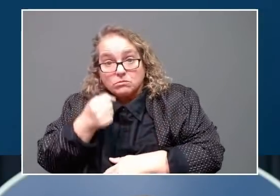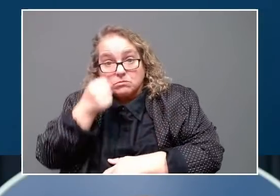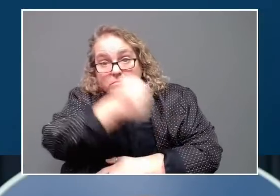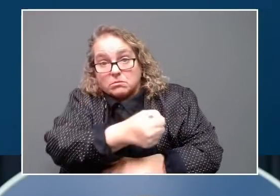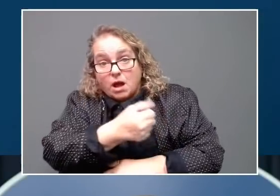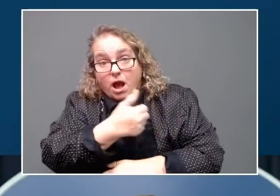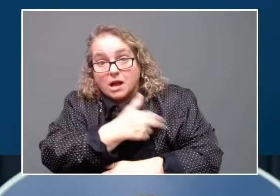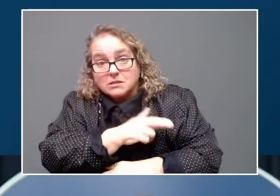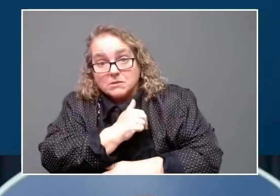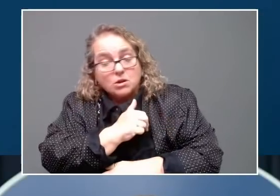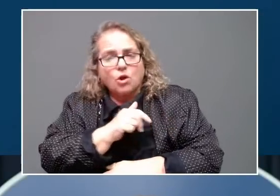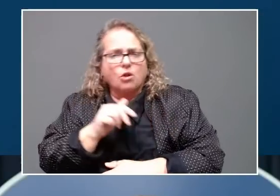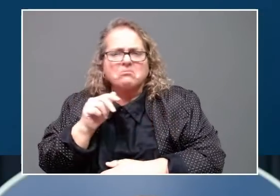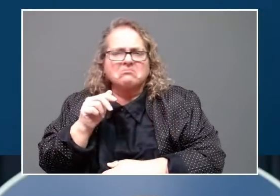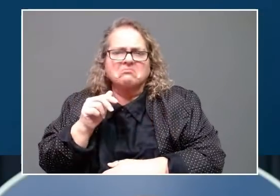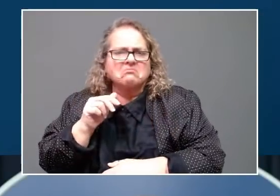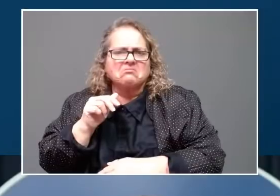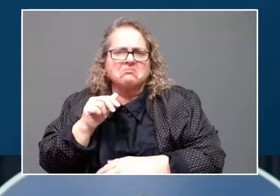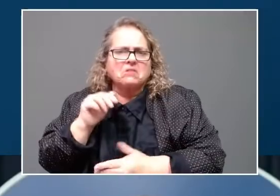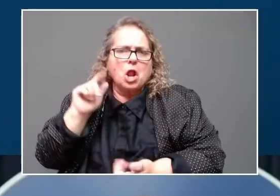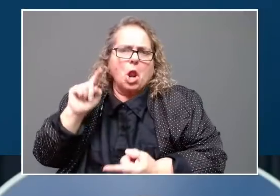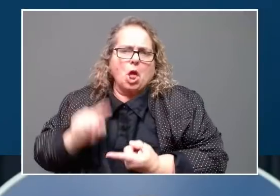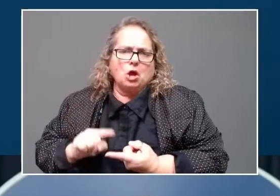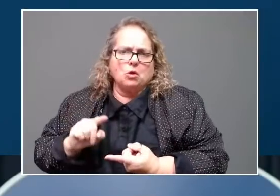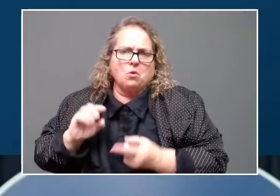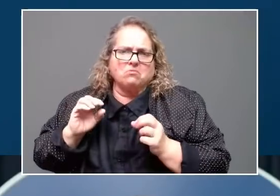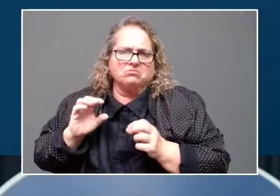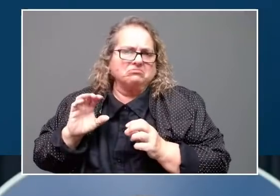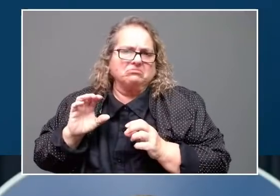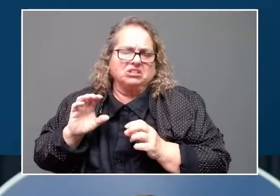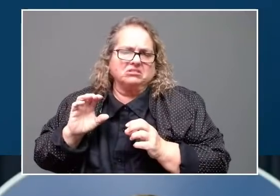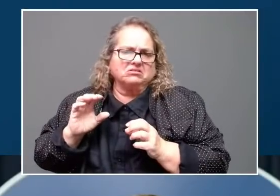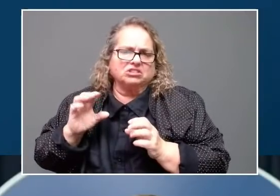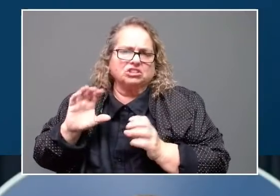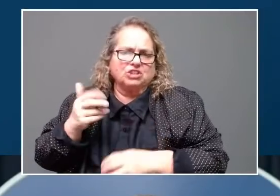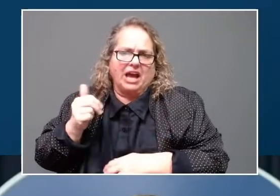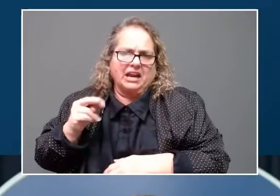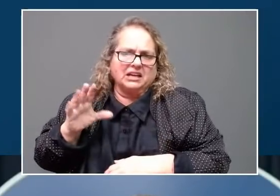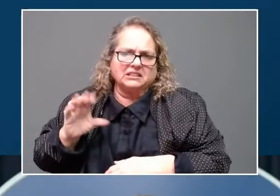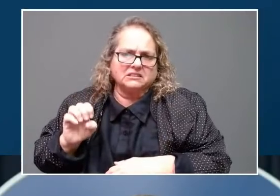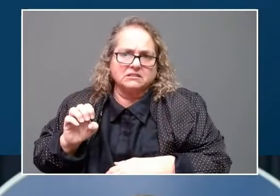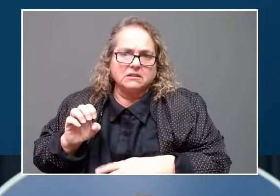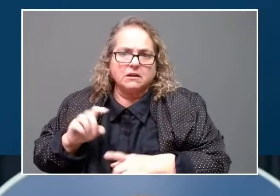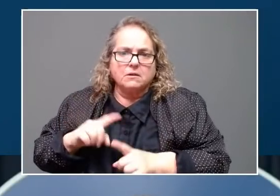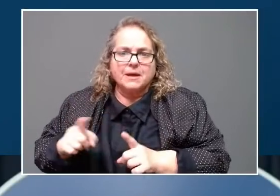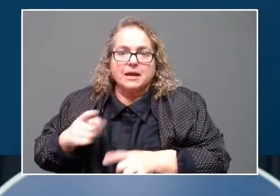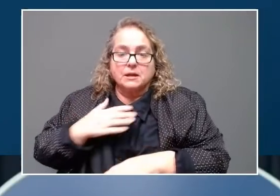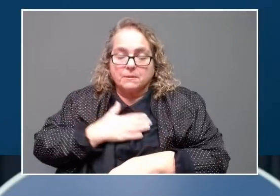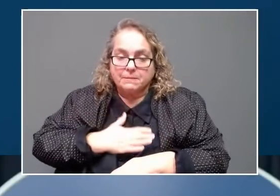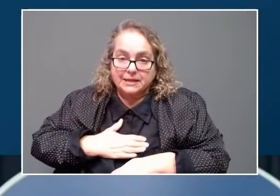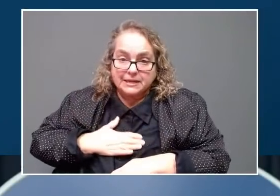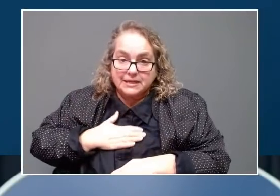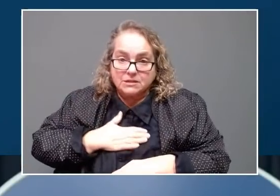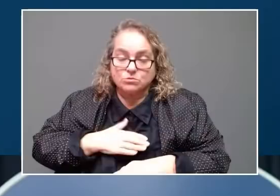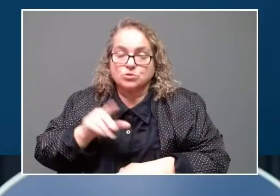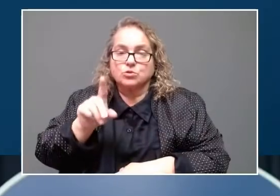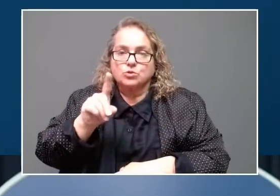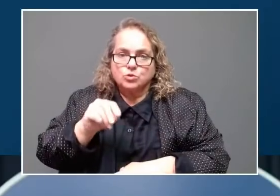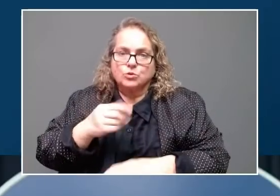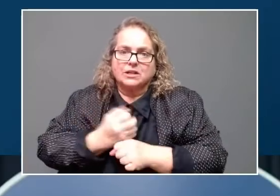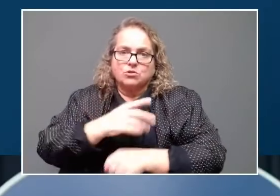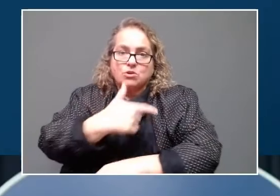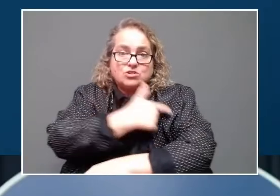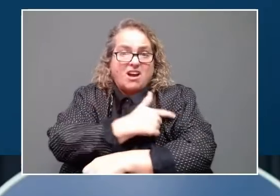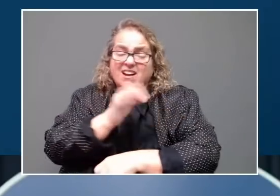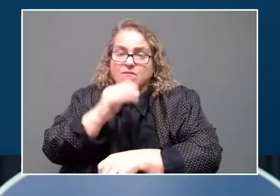reason, do it for that person who, through potentially no fault of their own, has an injury where they need a lot of